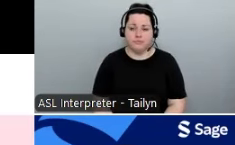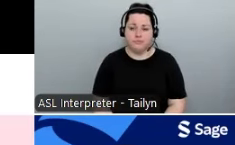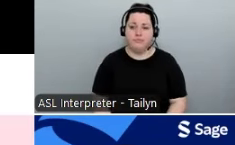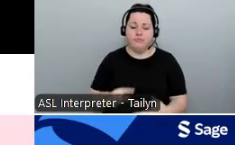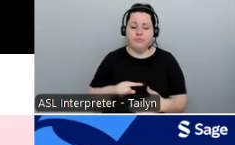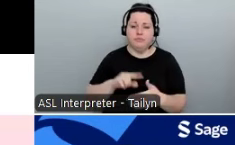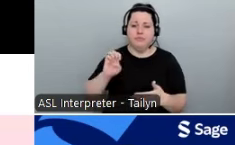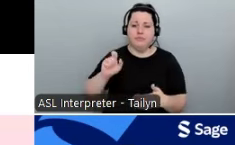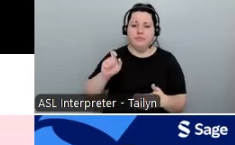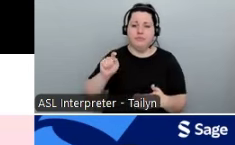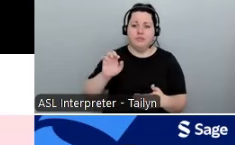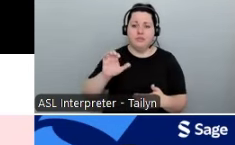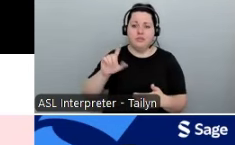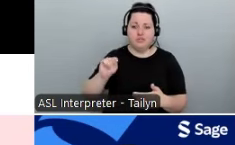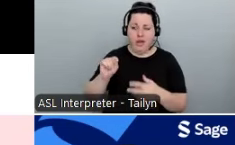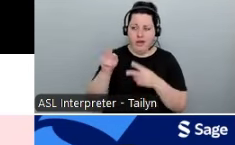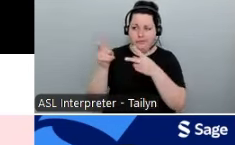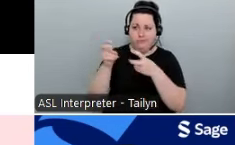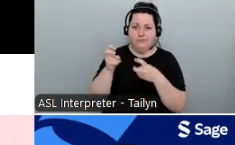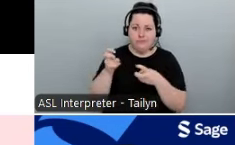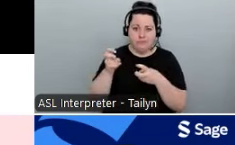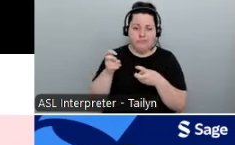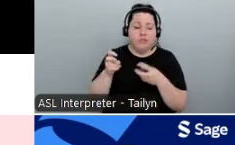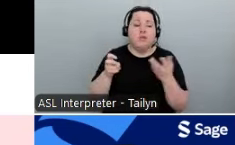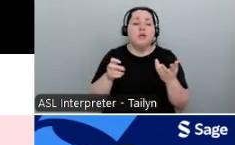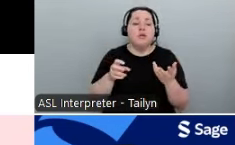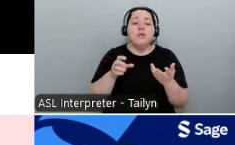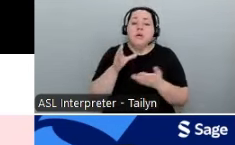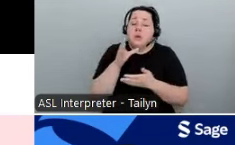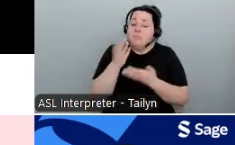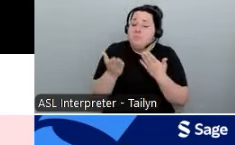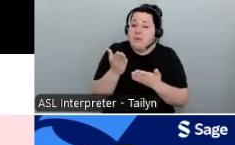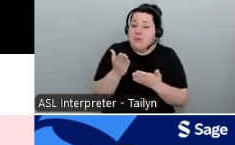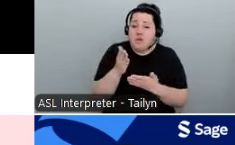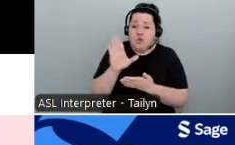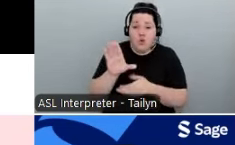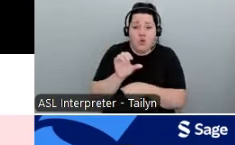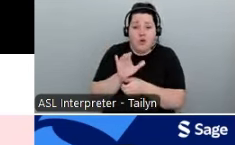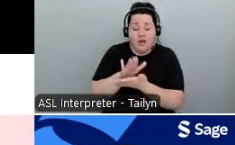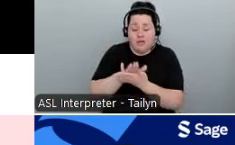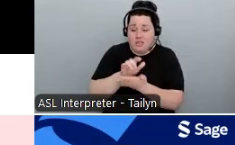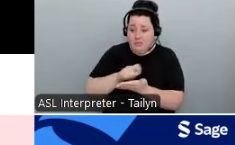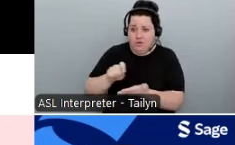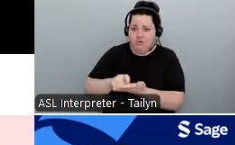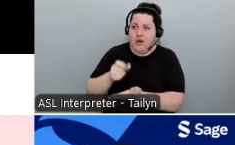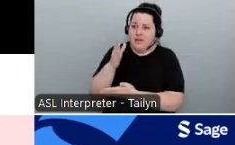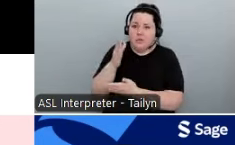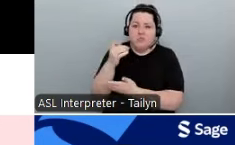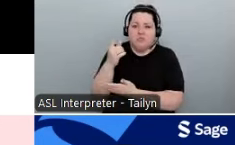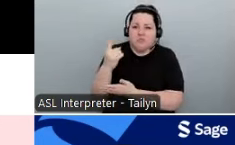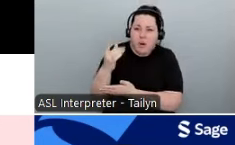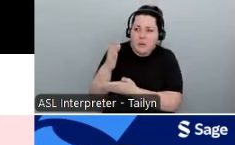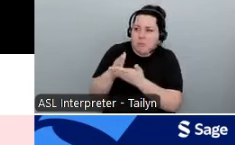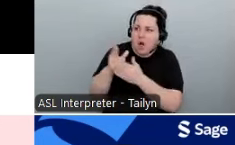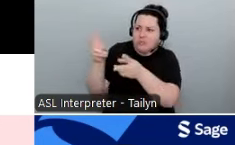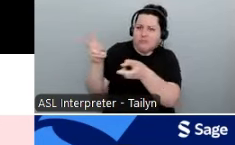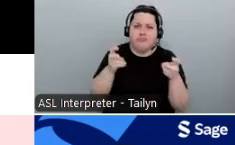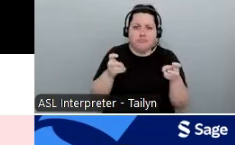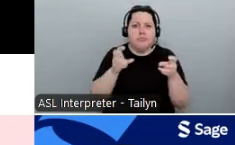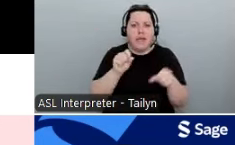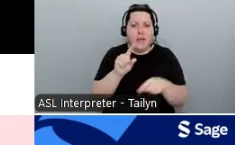Extract. Here you might find that there are some parts of your academic writing that can stand alone. For